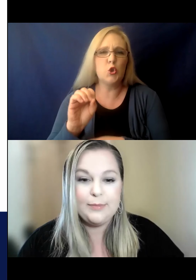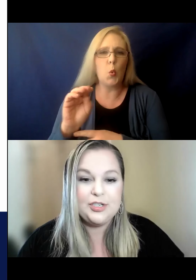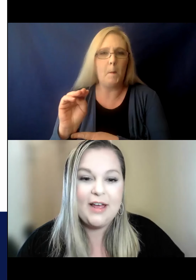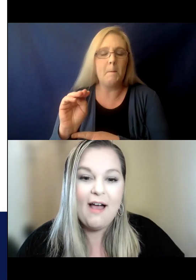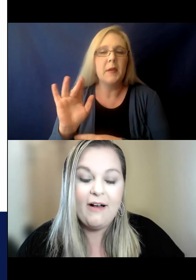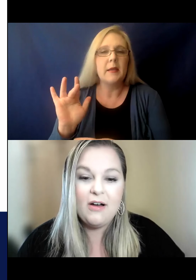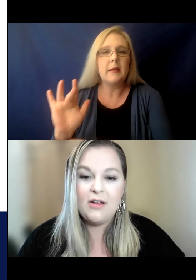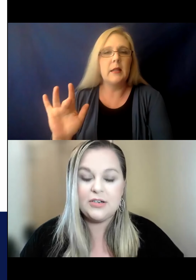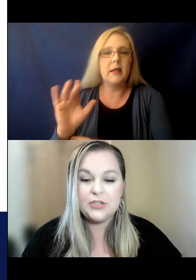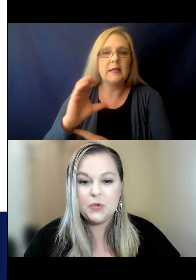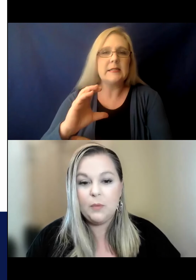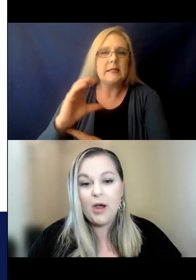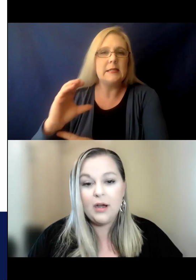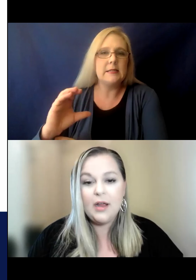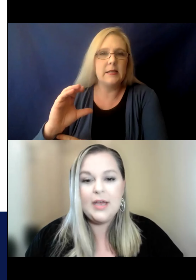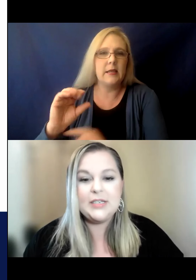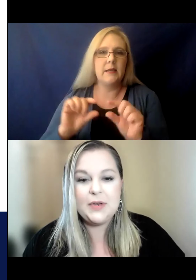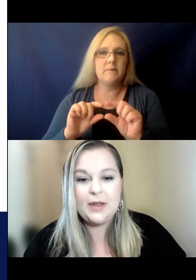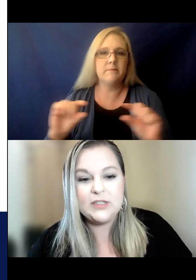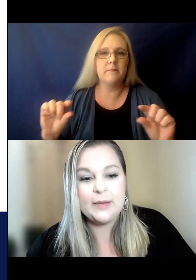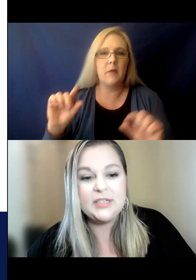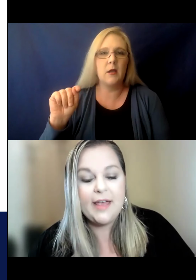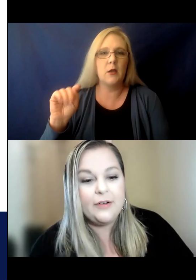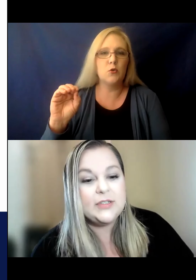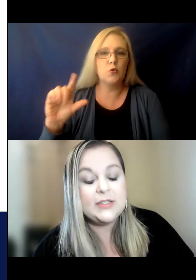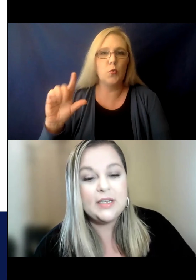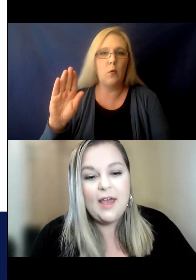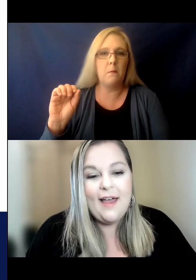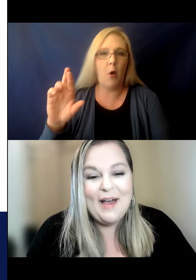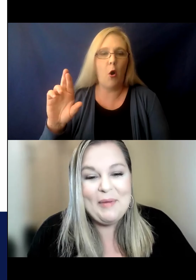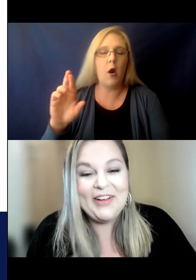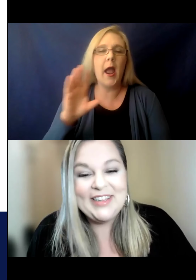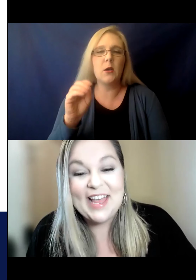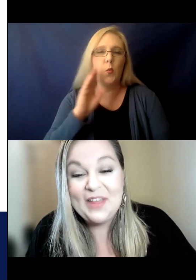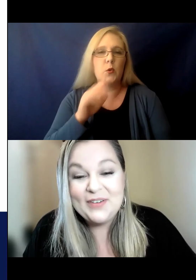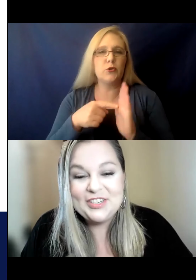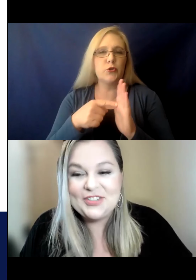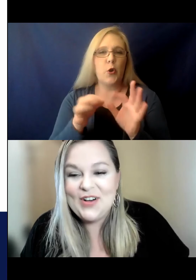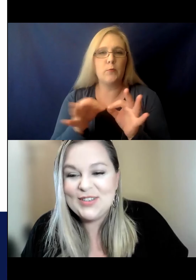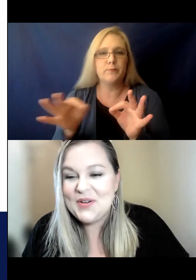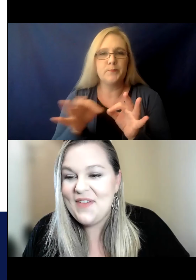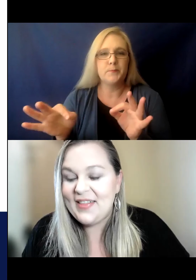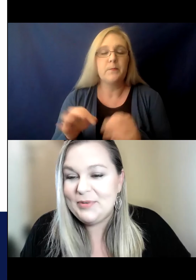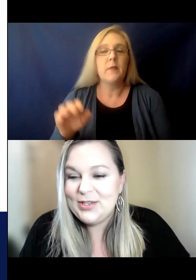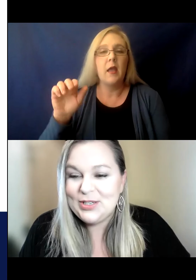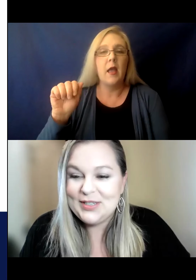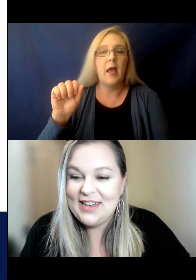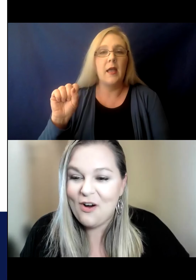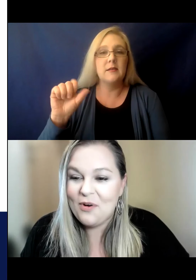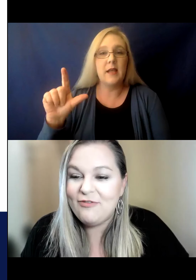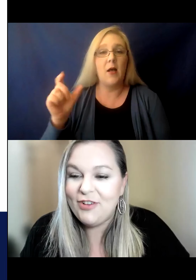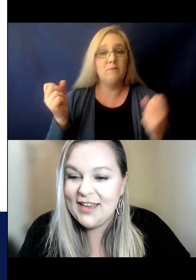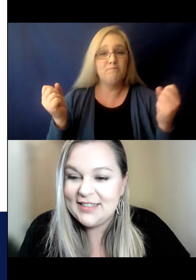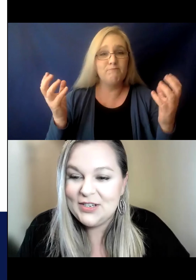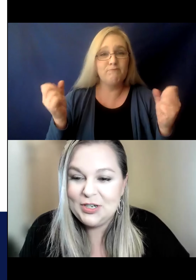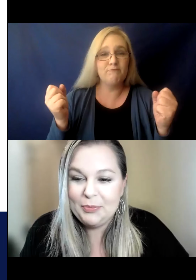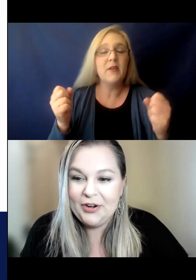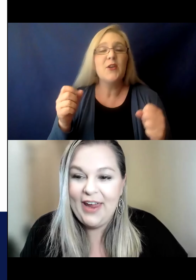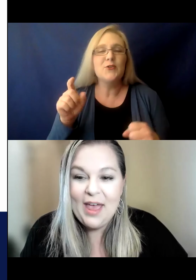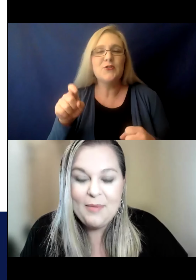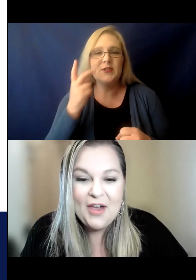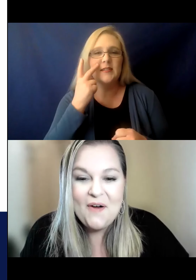closed captioning icon on your toolbar to enable subtitles. American Sign Language is also available. You should see our wonderful